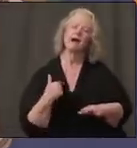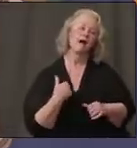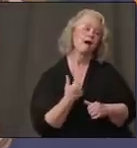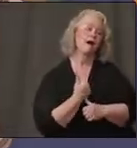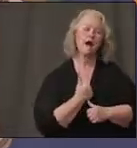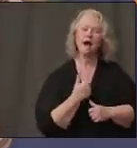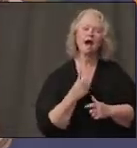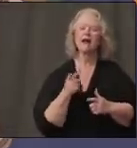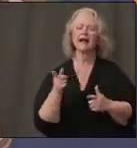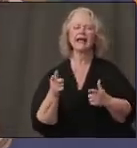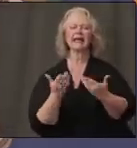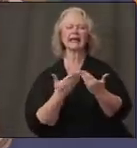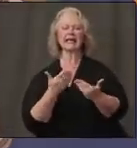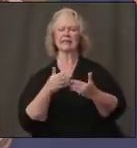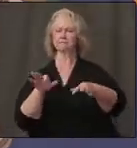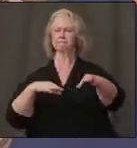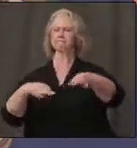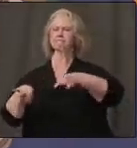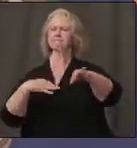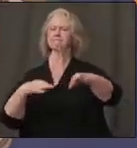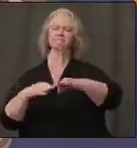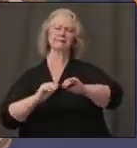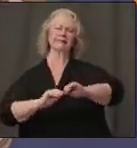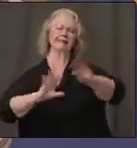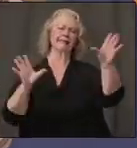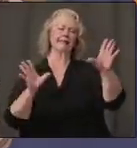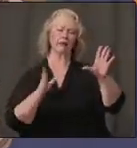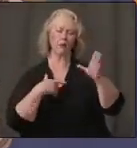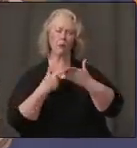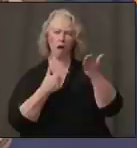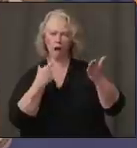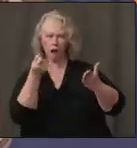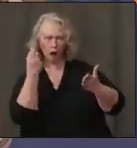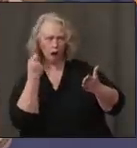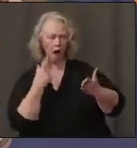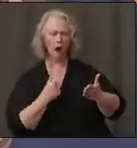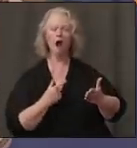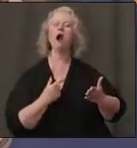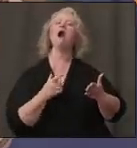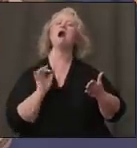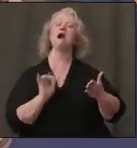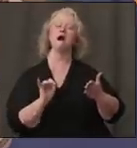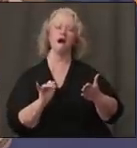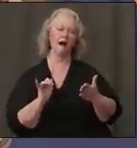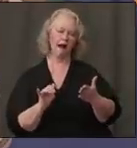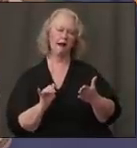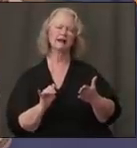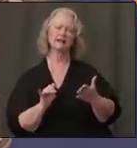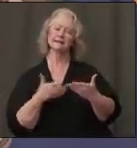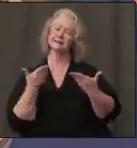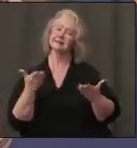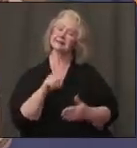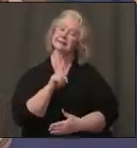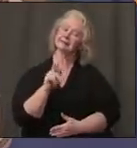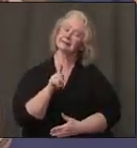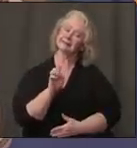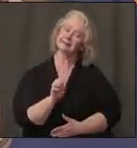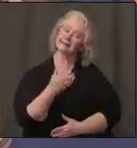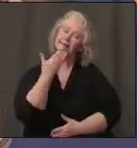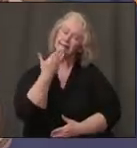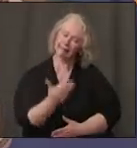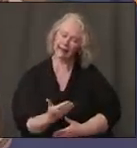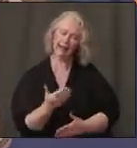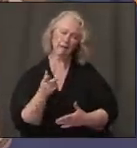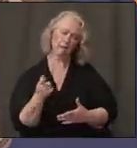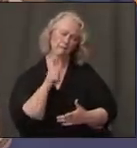it understandable in terms of what we're going through, what we can expect, and what it means to each and every one of us. Zeke, thank you so much for all the help